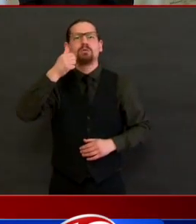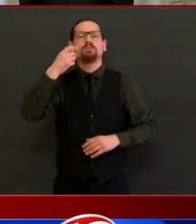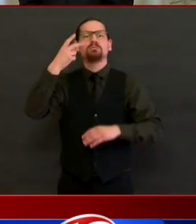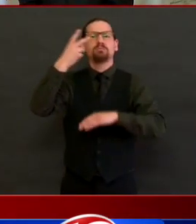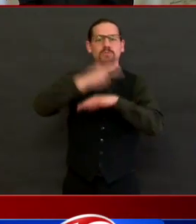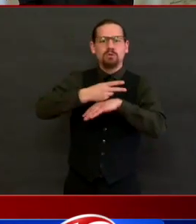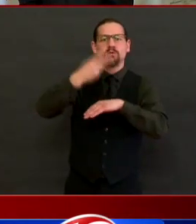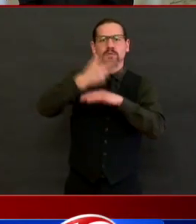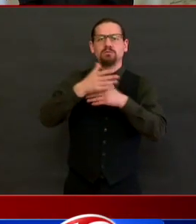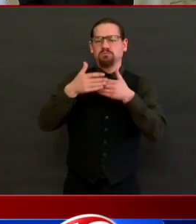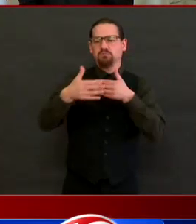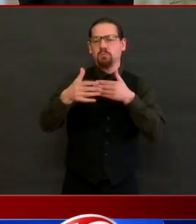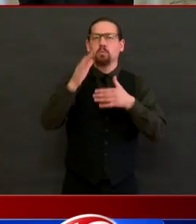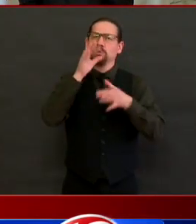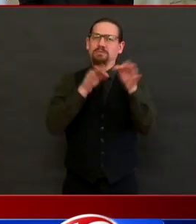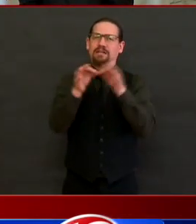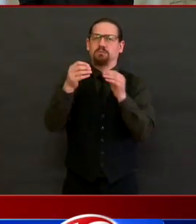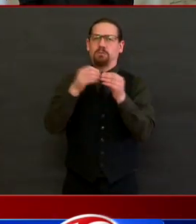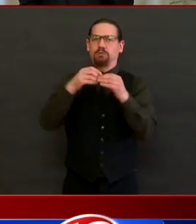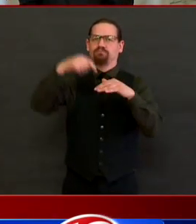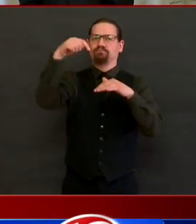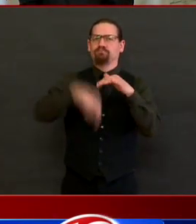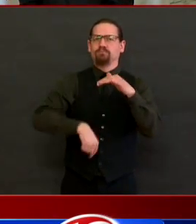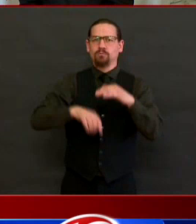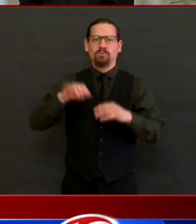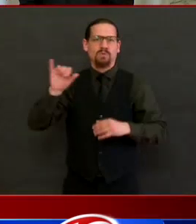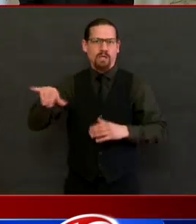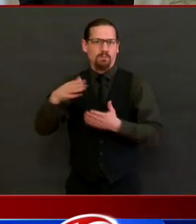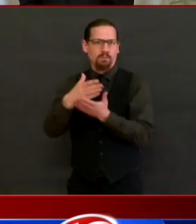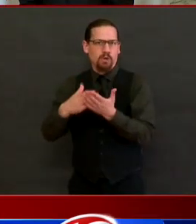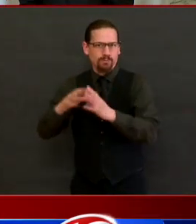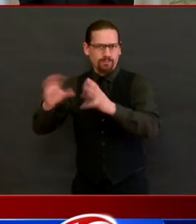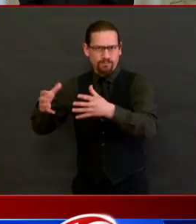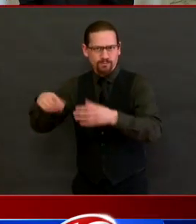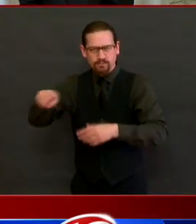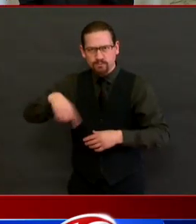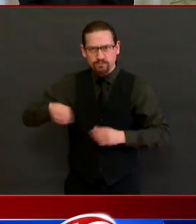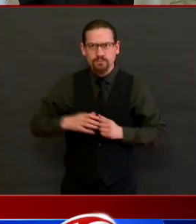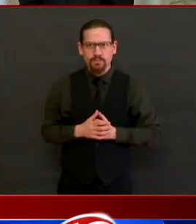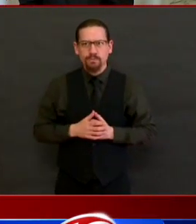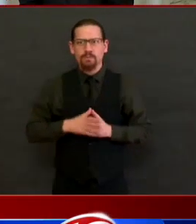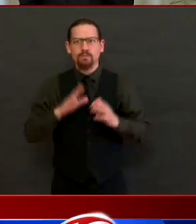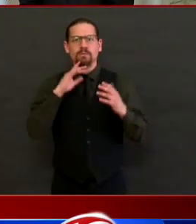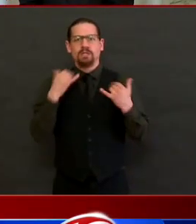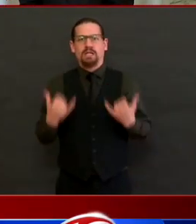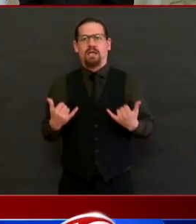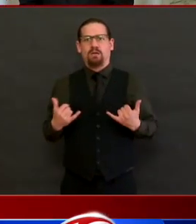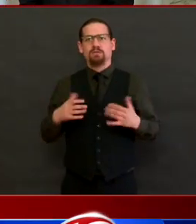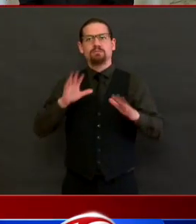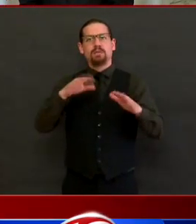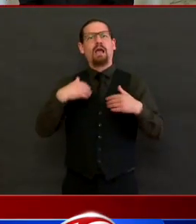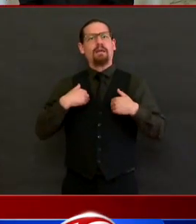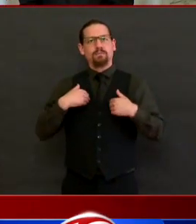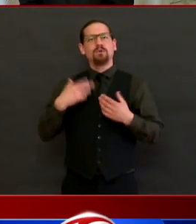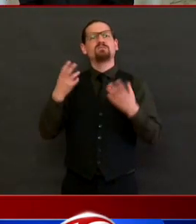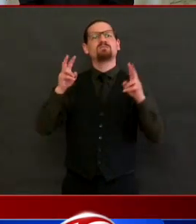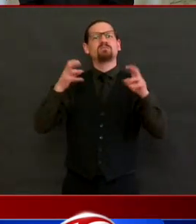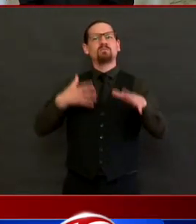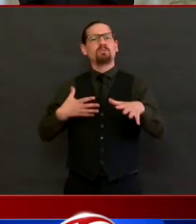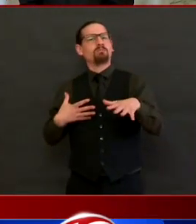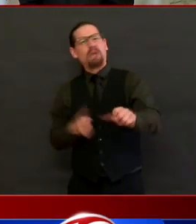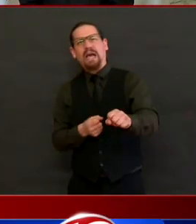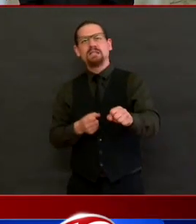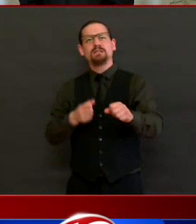we've set up a fast track testing system available for all of our nursing